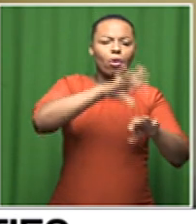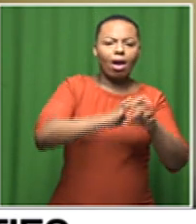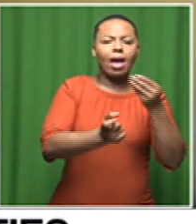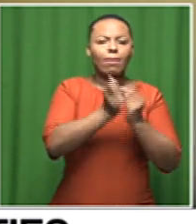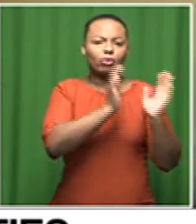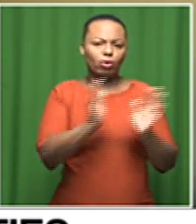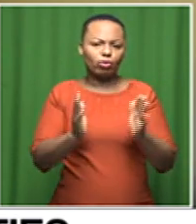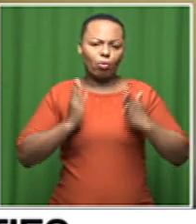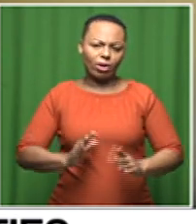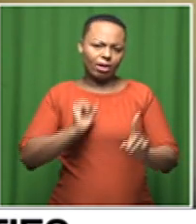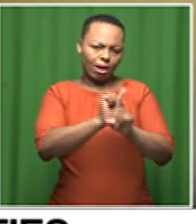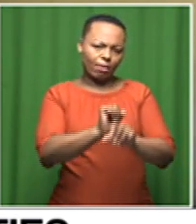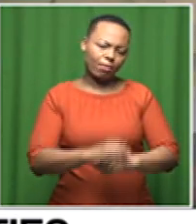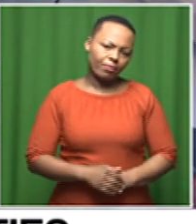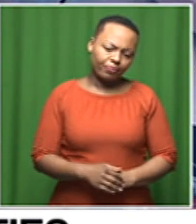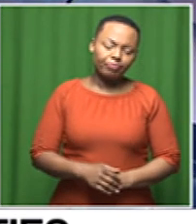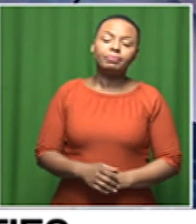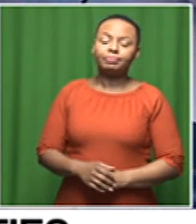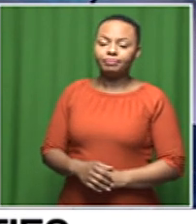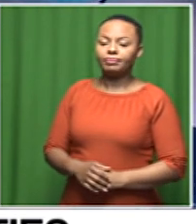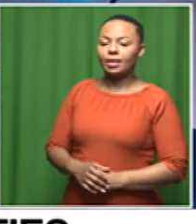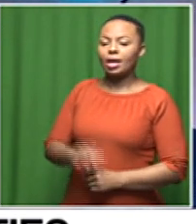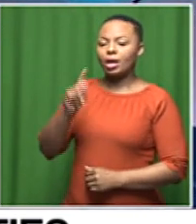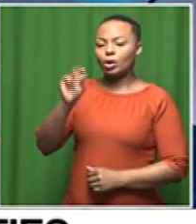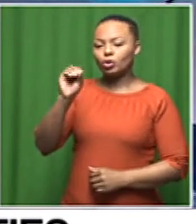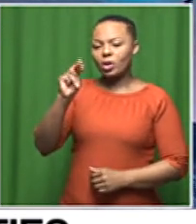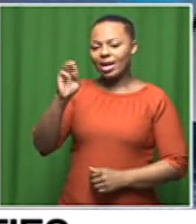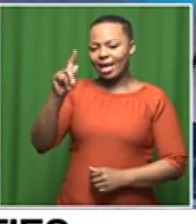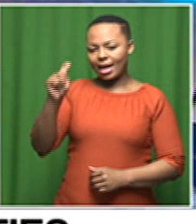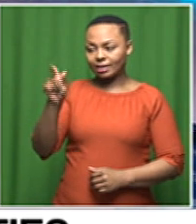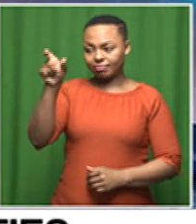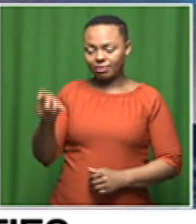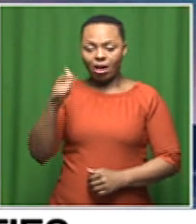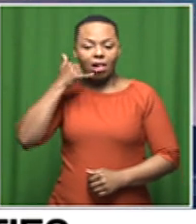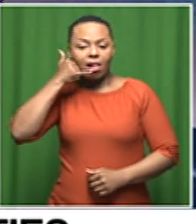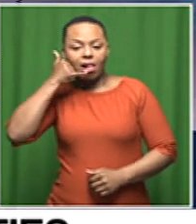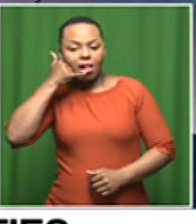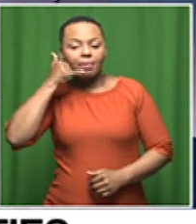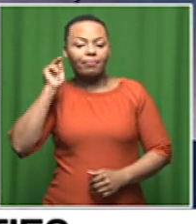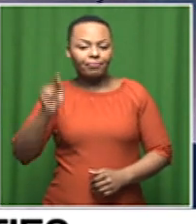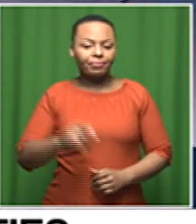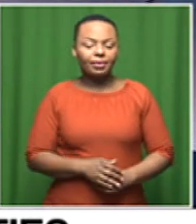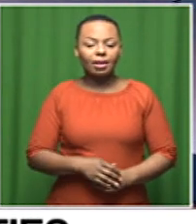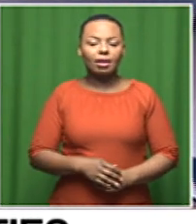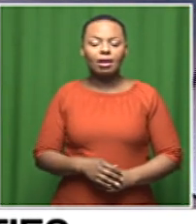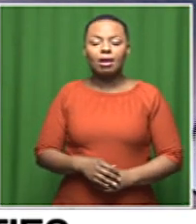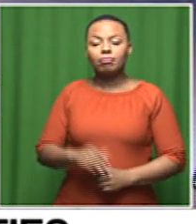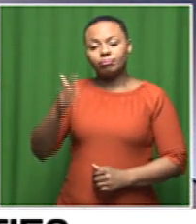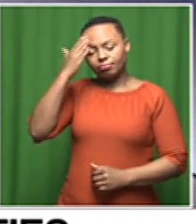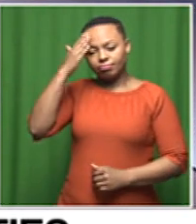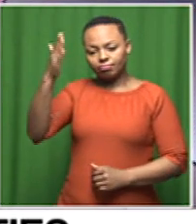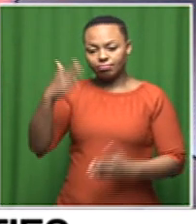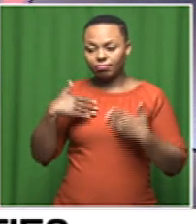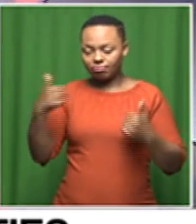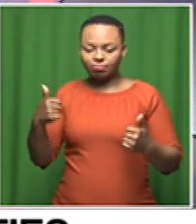their bodies. Before we let you go, we've got Toinette on the line. Good day, Toinette. Hi, good day. How are you? Very well, ma'am. How are you? Fine,